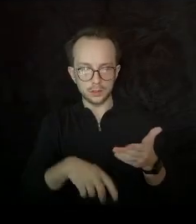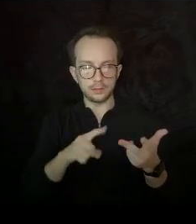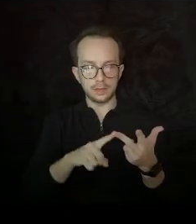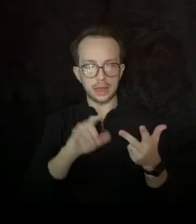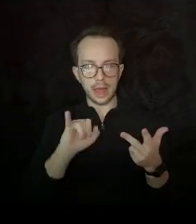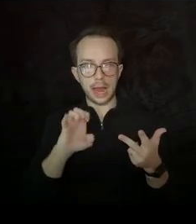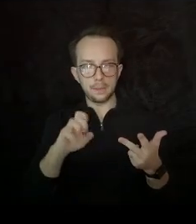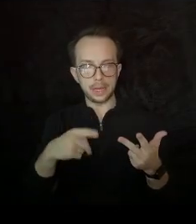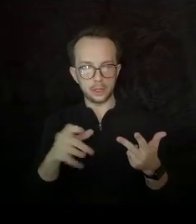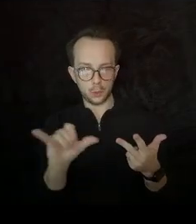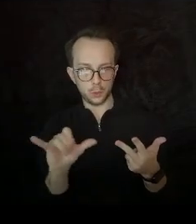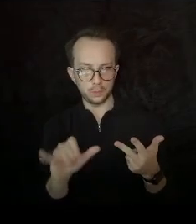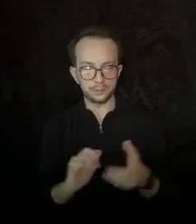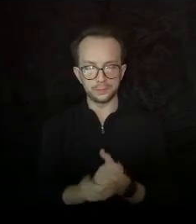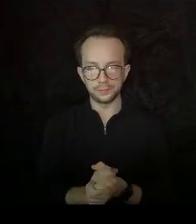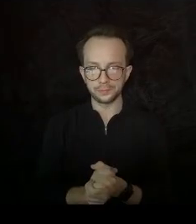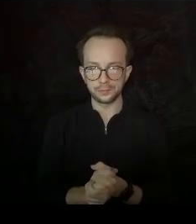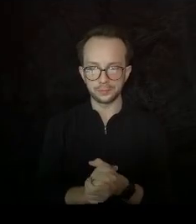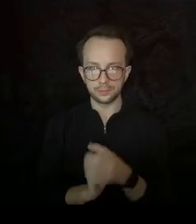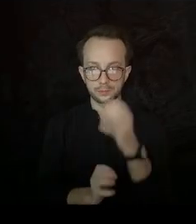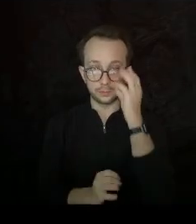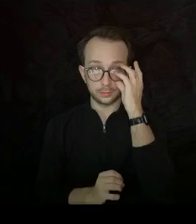IEP.